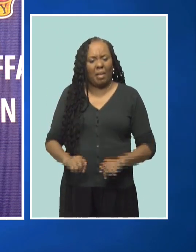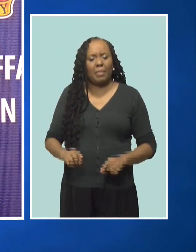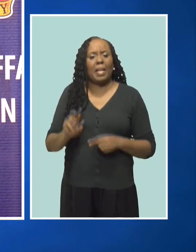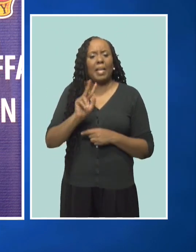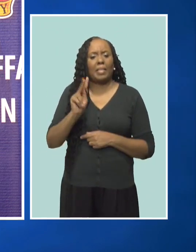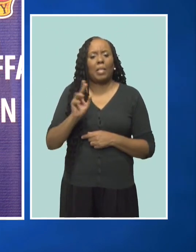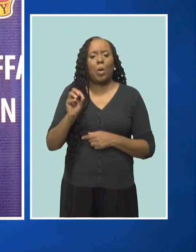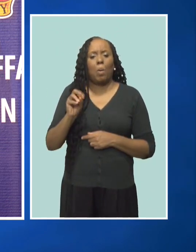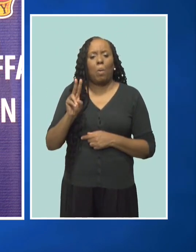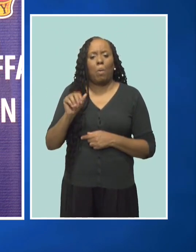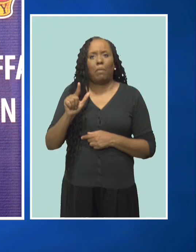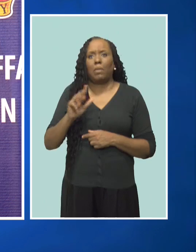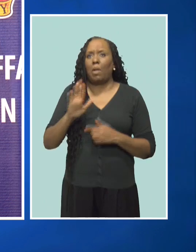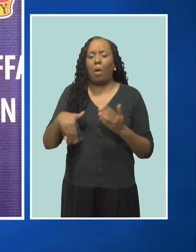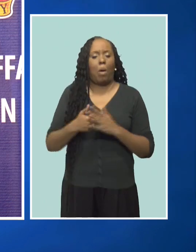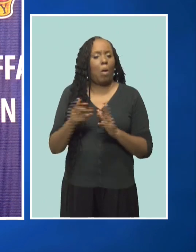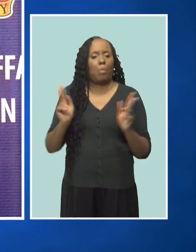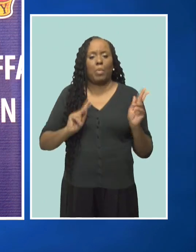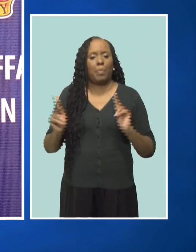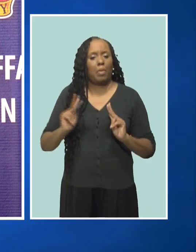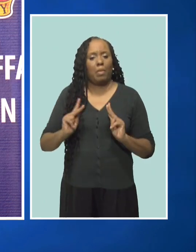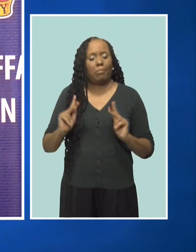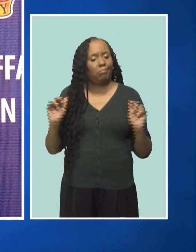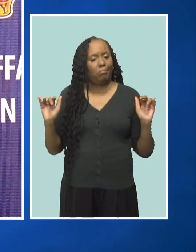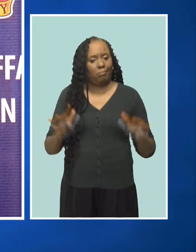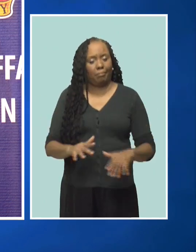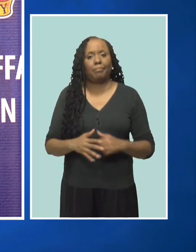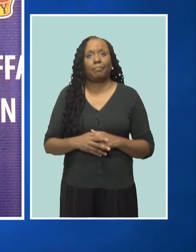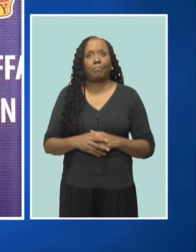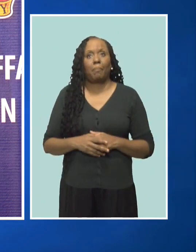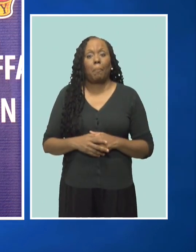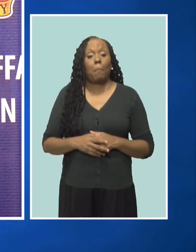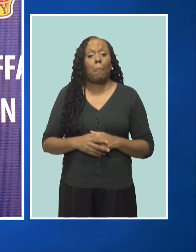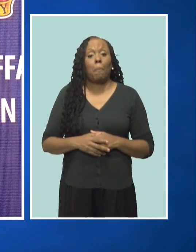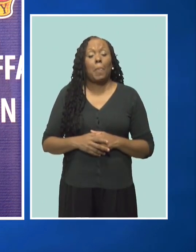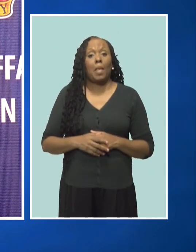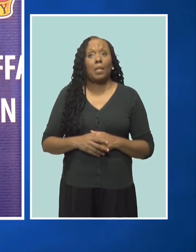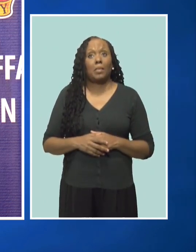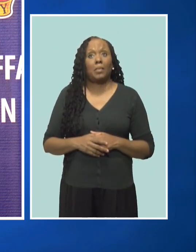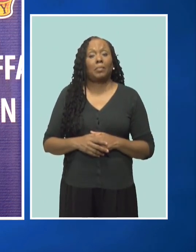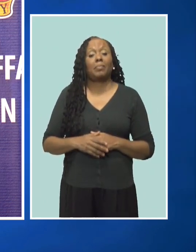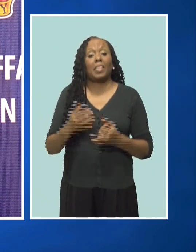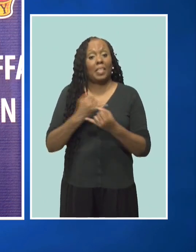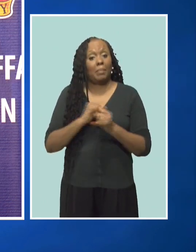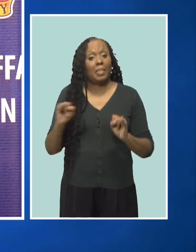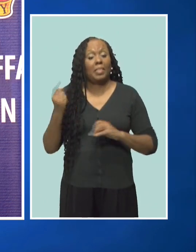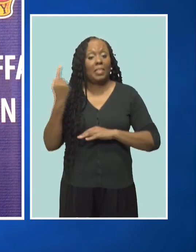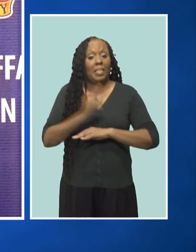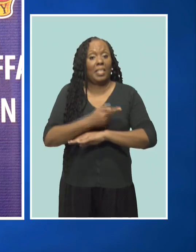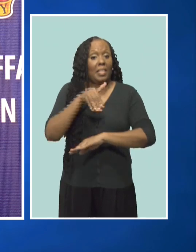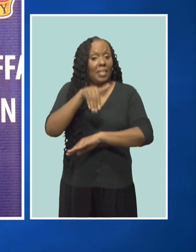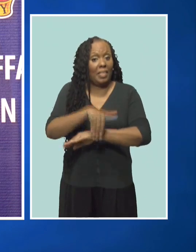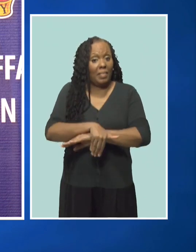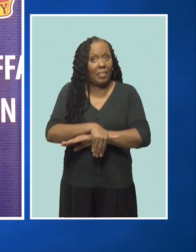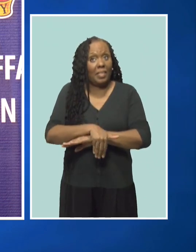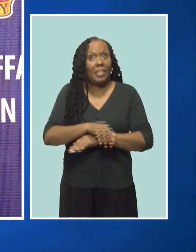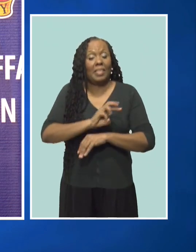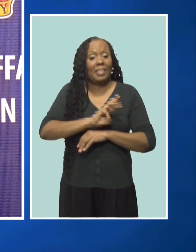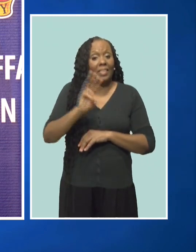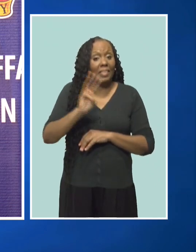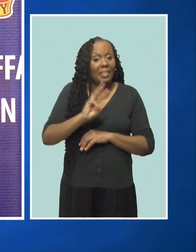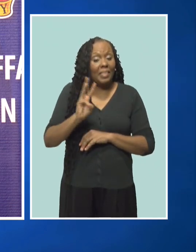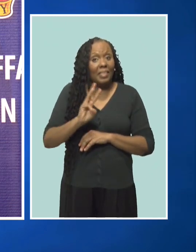is open to all. On Saturday as well, on Independence Day in the evening, from 6